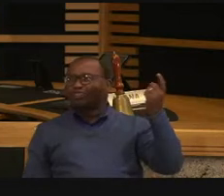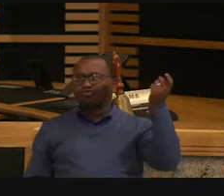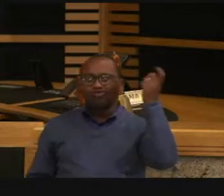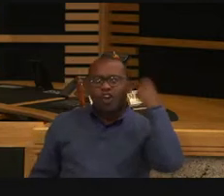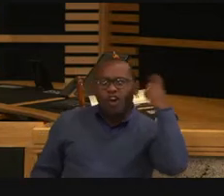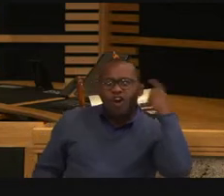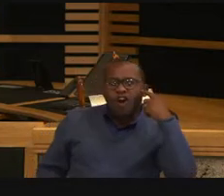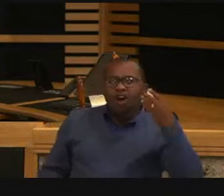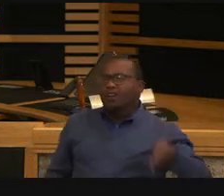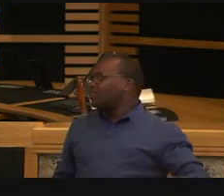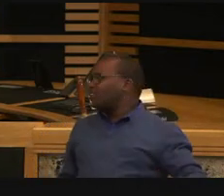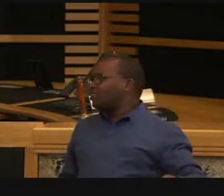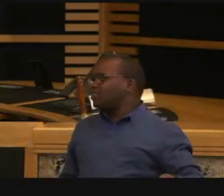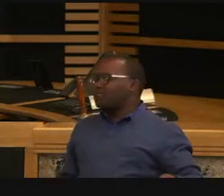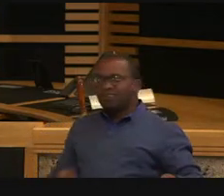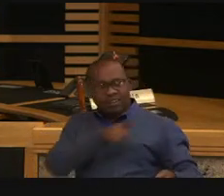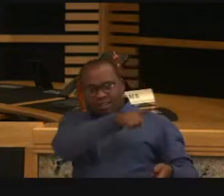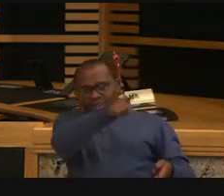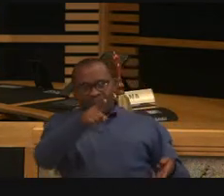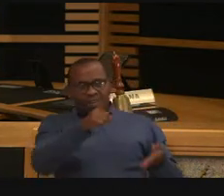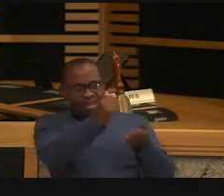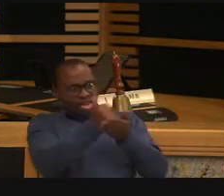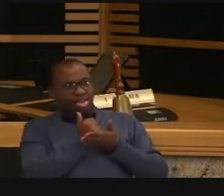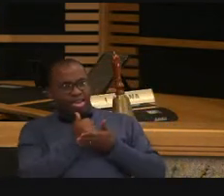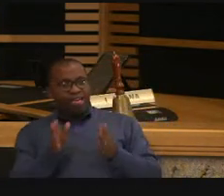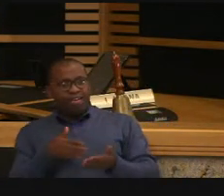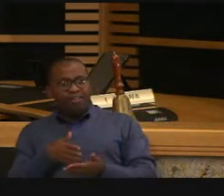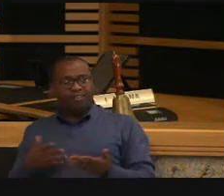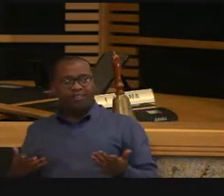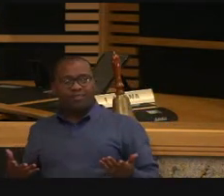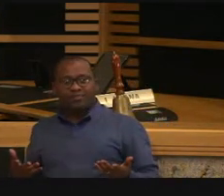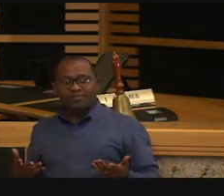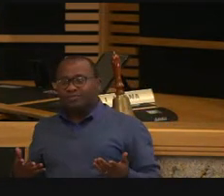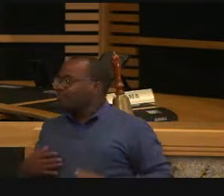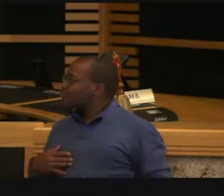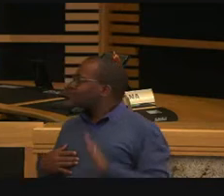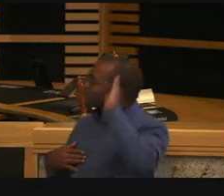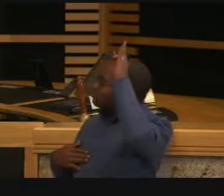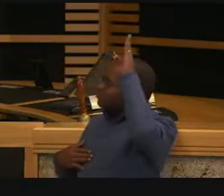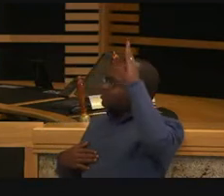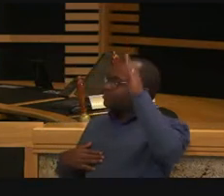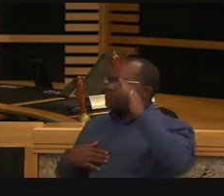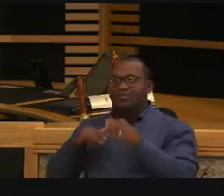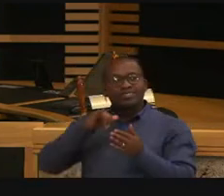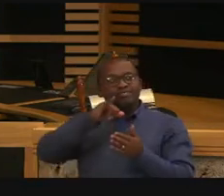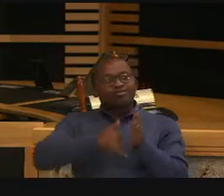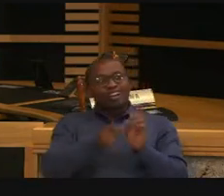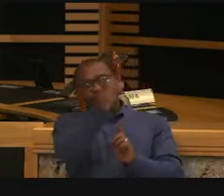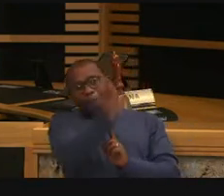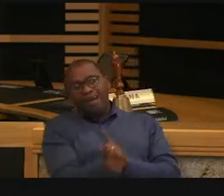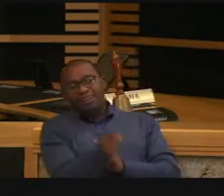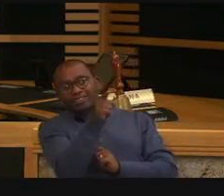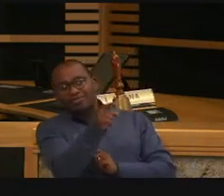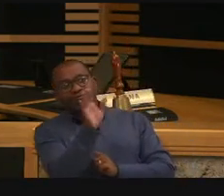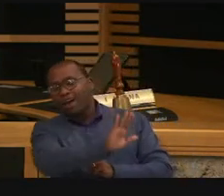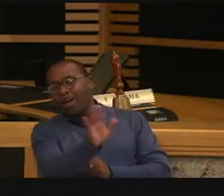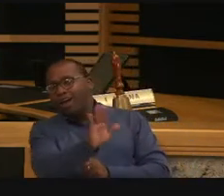Those people, they are not going to assist us. At on the point of no, order. Not you, not you.